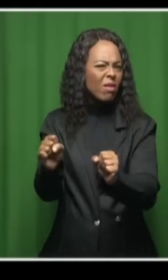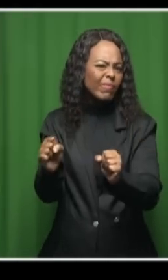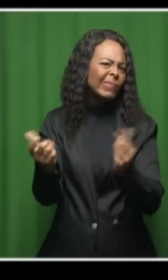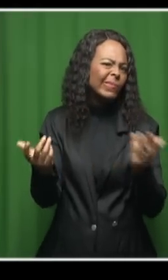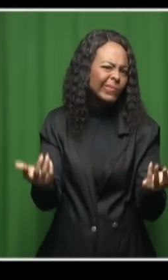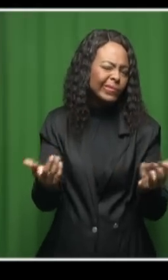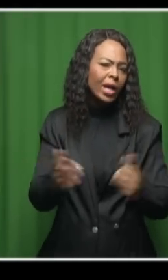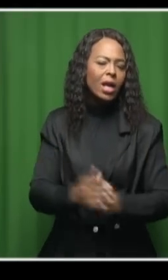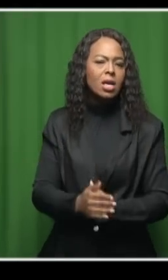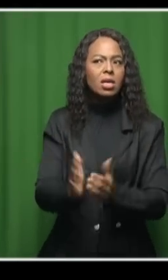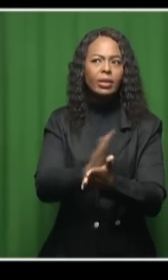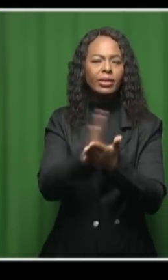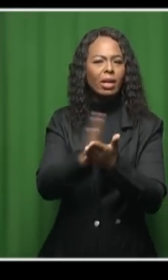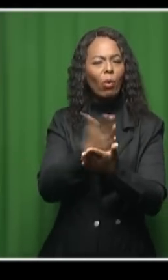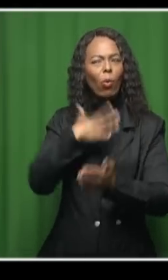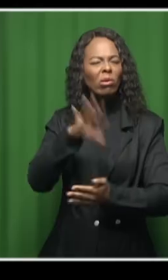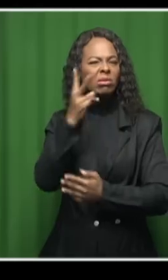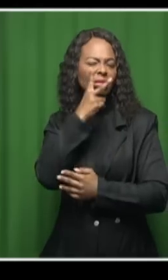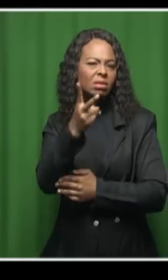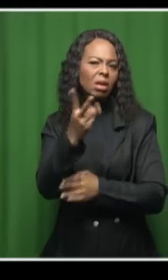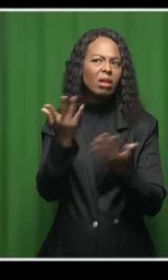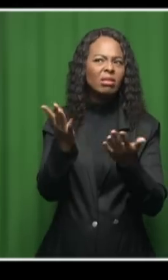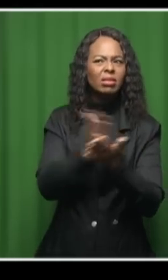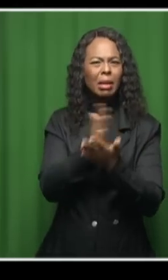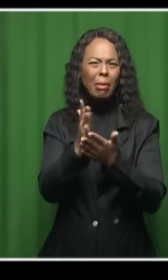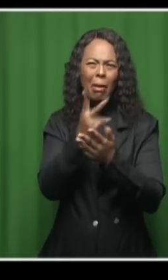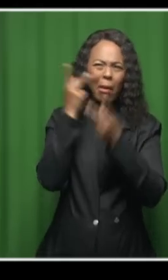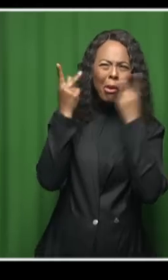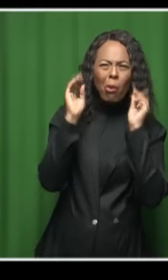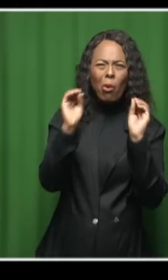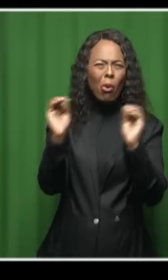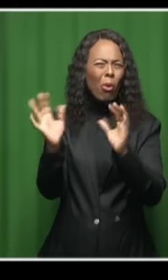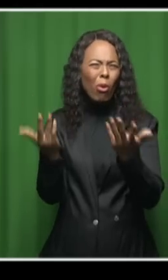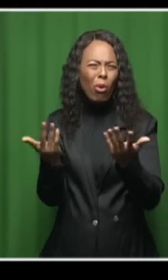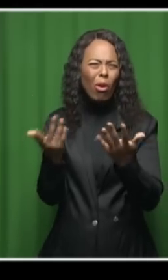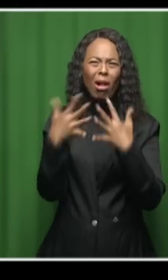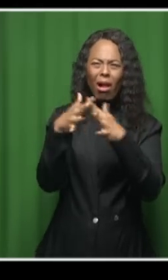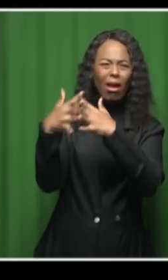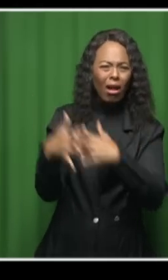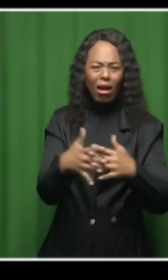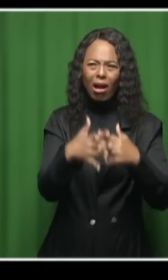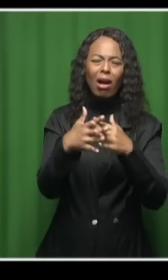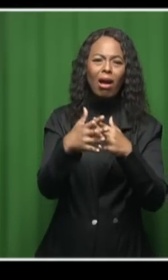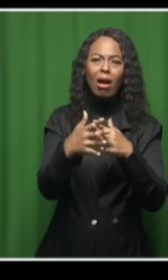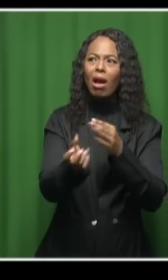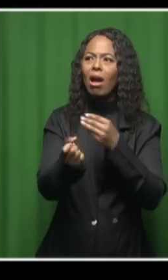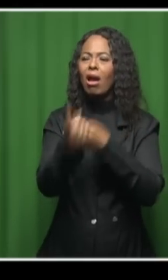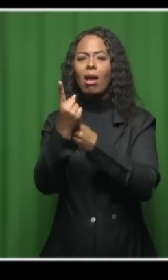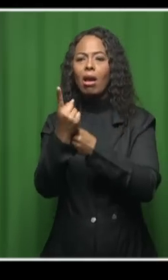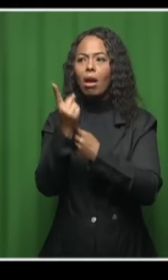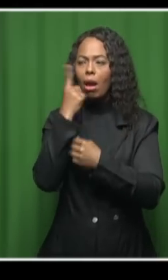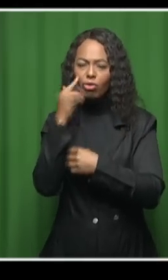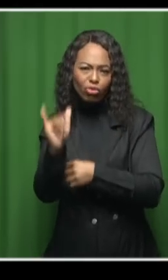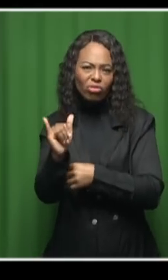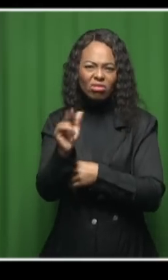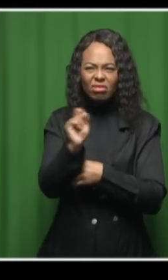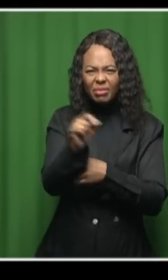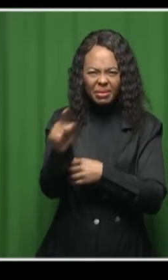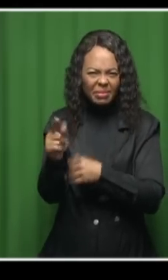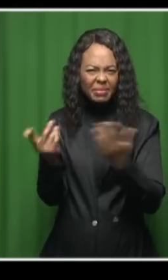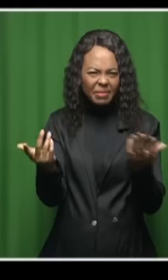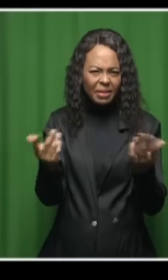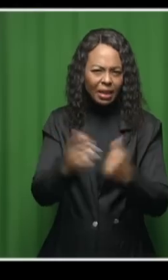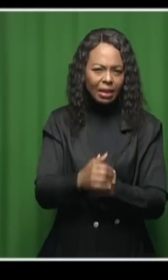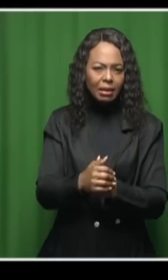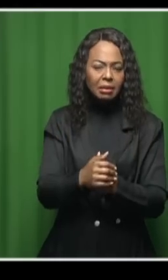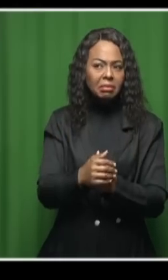lookout to see if there's any sort of tensions arising or rising, and of course basically